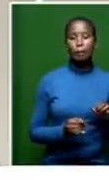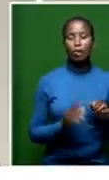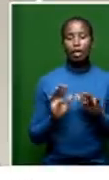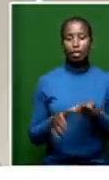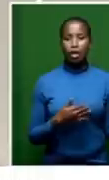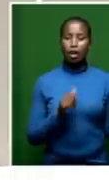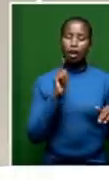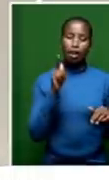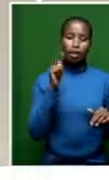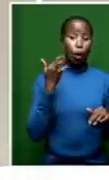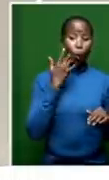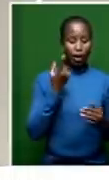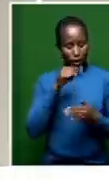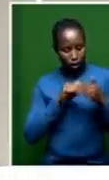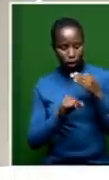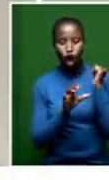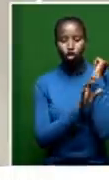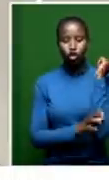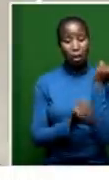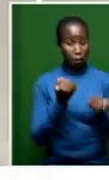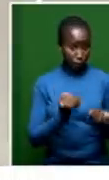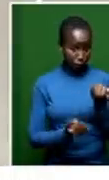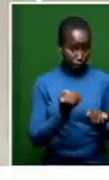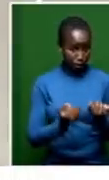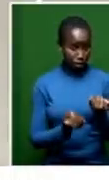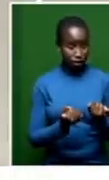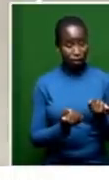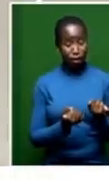then appeal to the Constitutional Court, the Constitutional Court